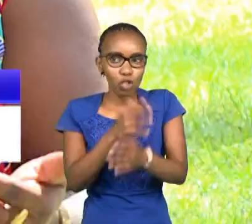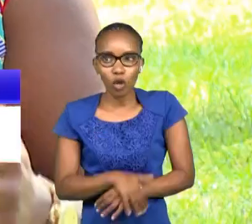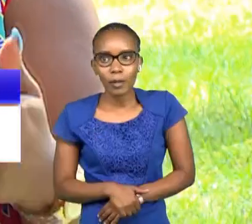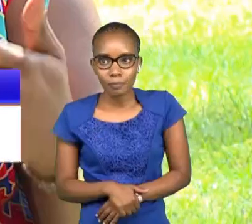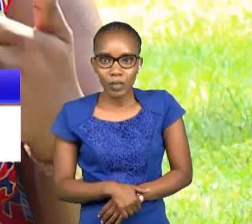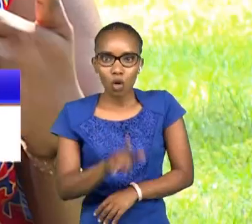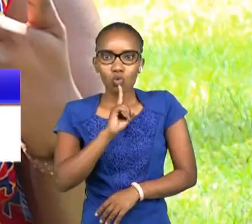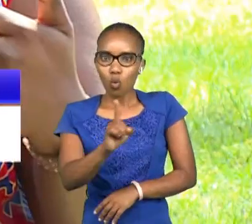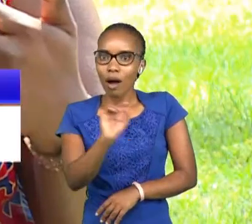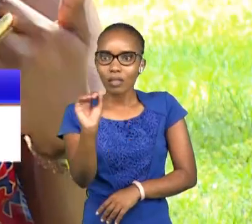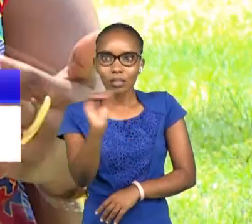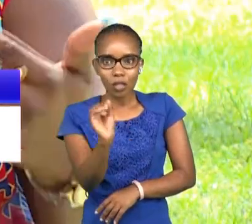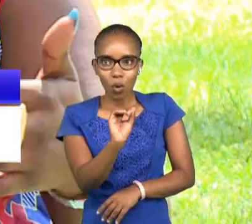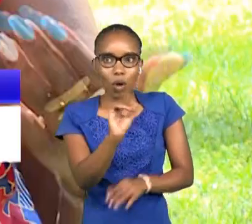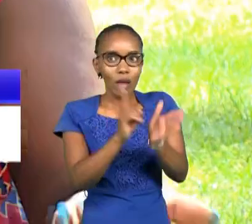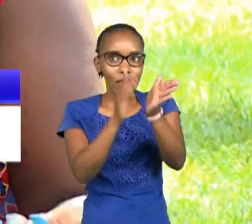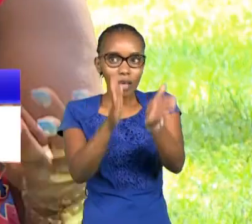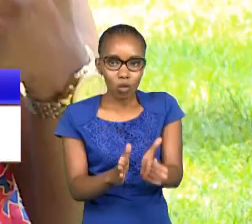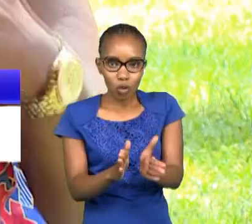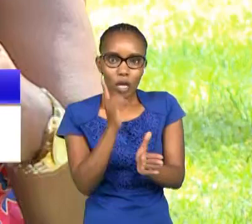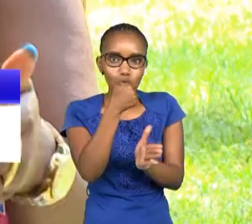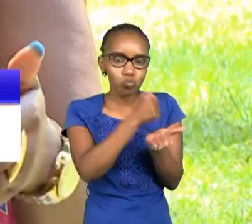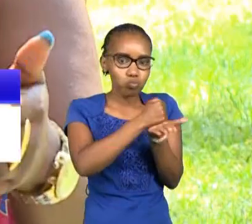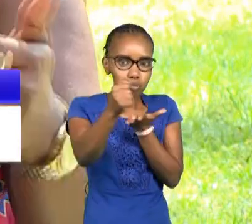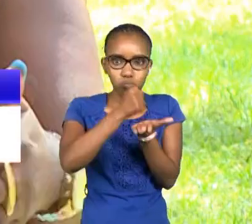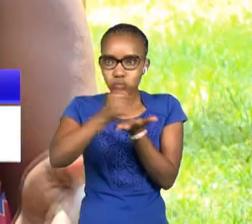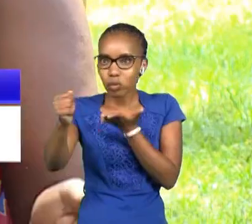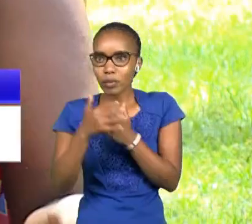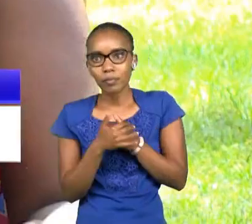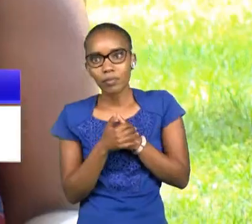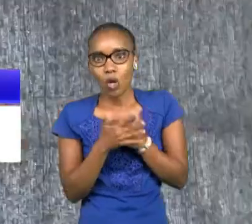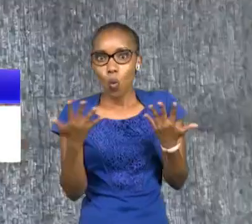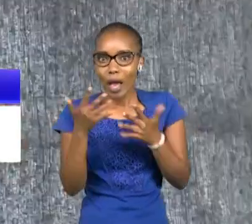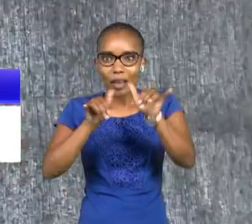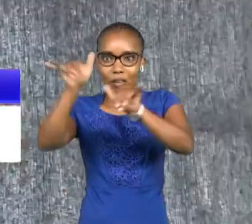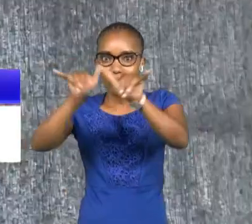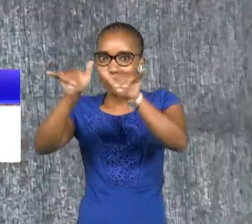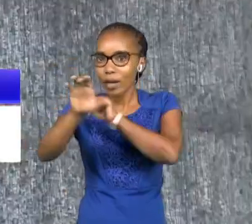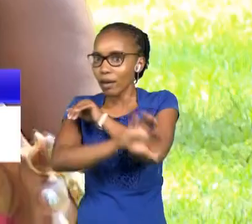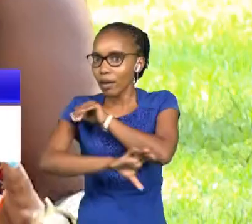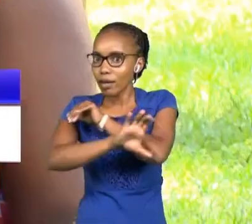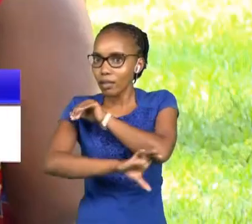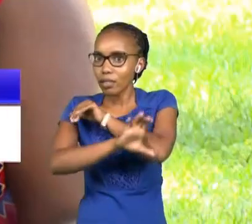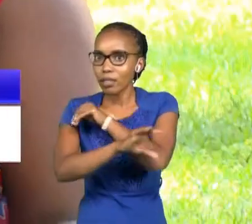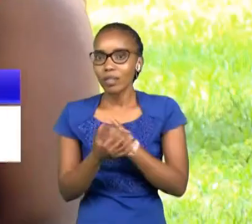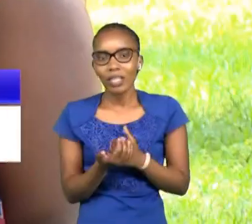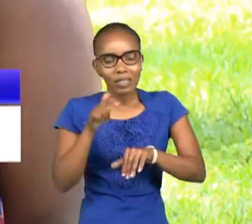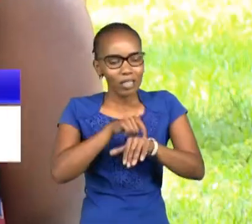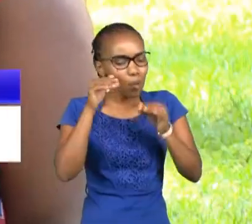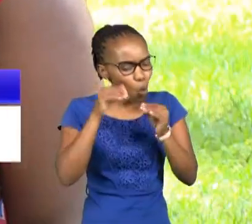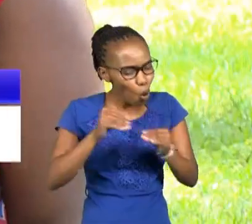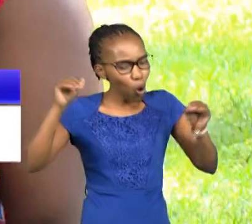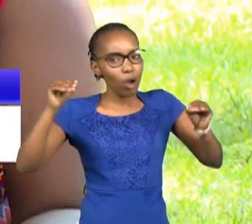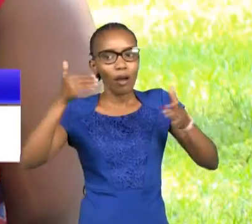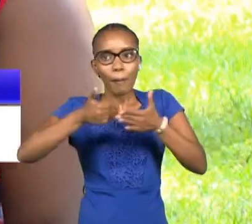the doctors that are who you'd be referred to are all, in the Western countries. So it took us a very long time before we